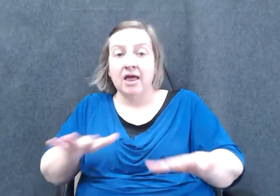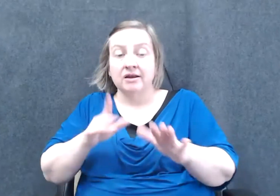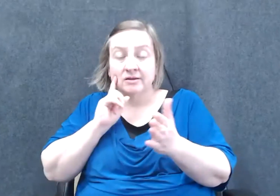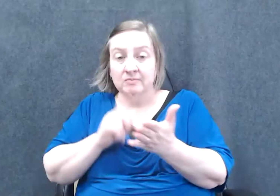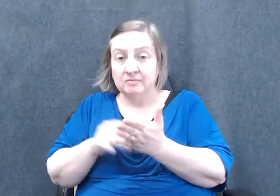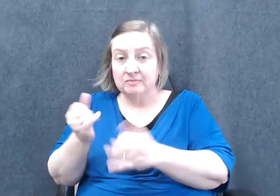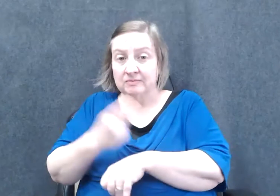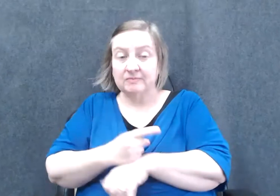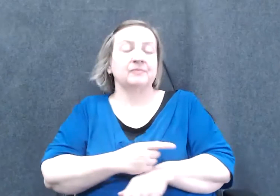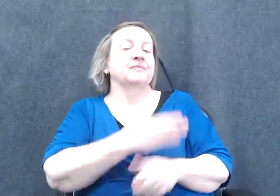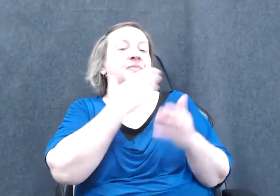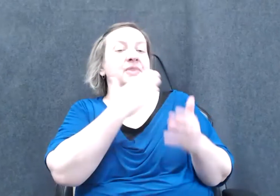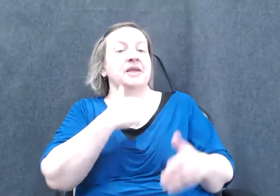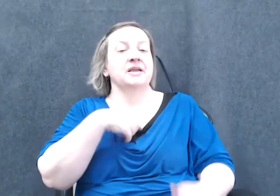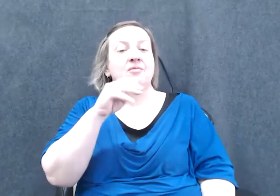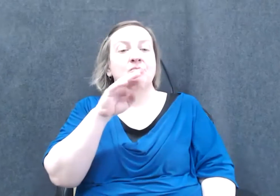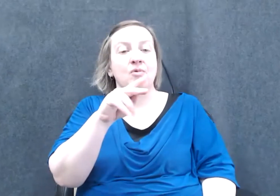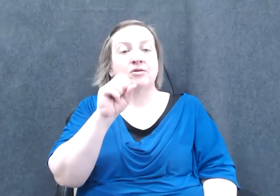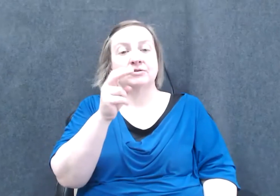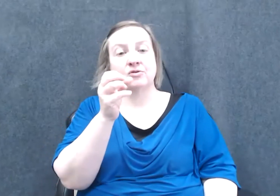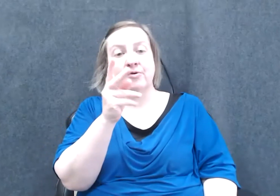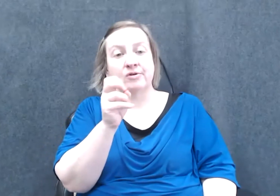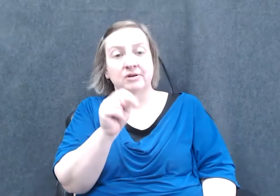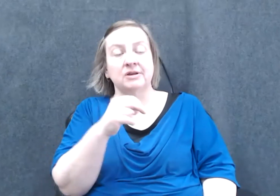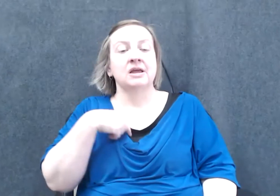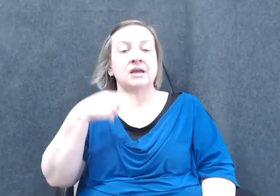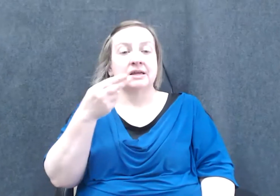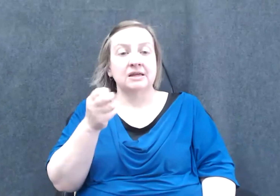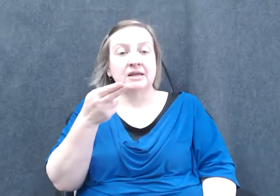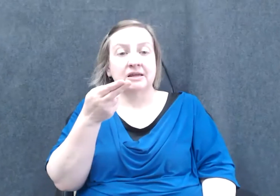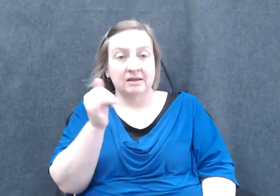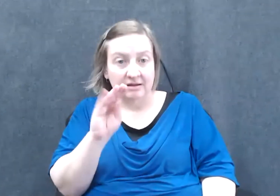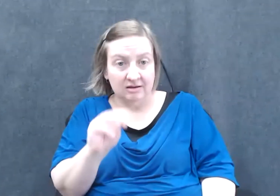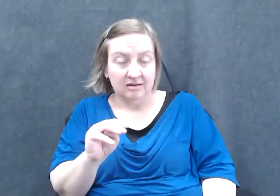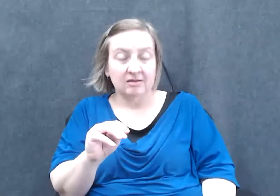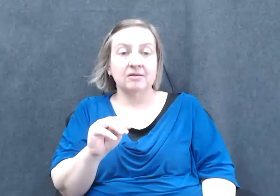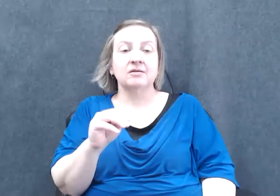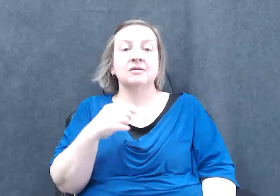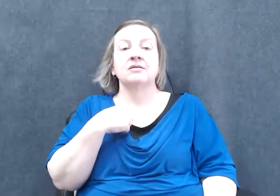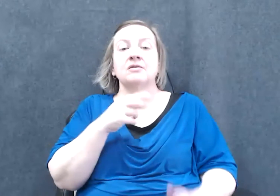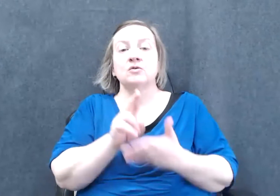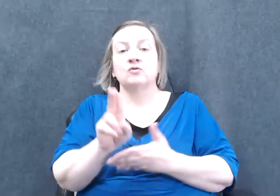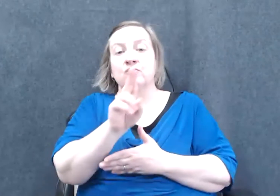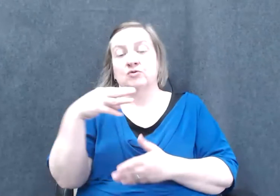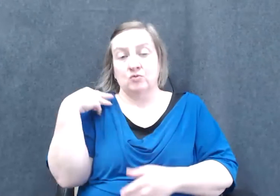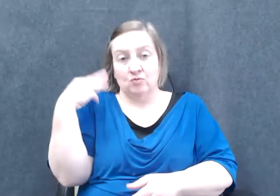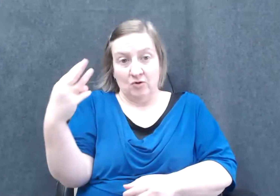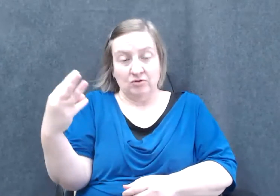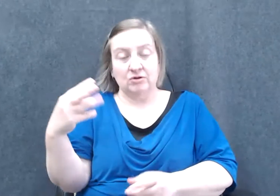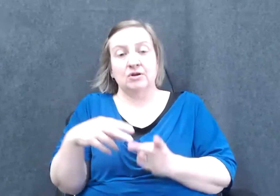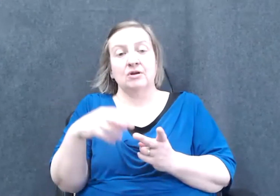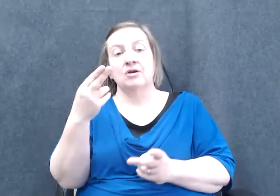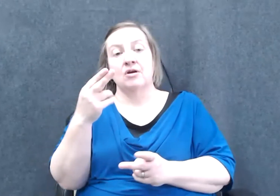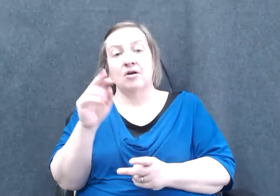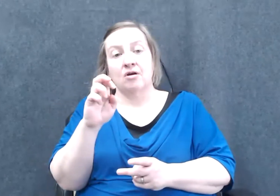Thank you. I'm Mark Snowden. I use he and him pronouns, and I'm with the University of Washington and Harborview Medical